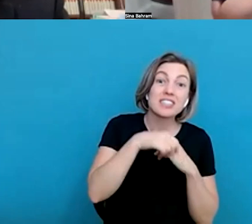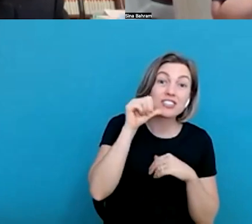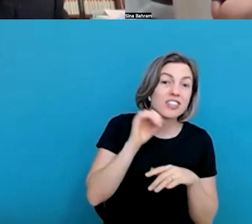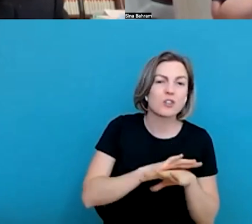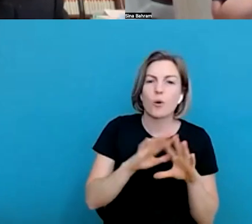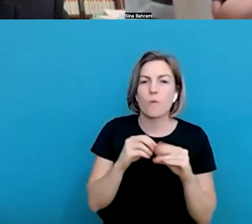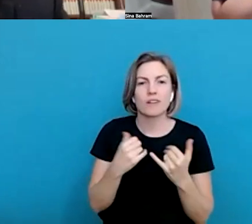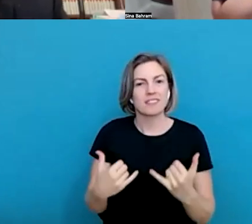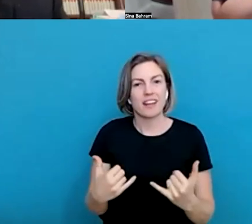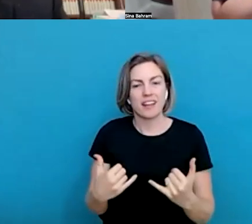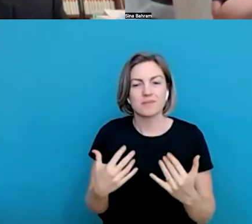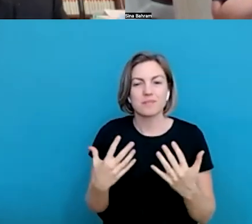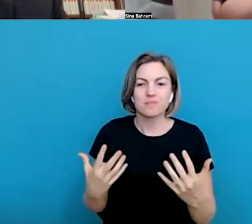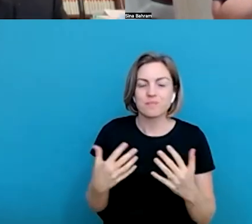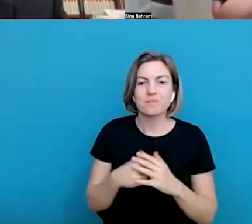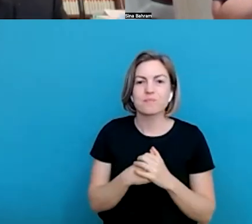accessible today.